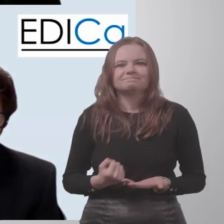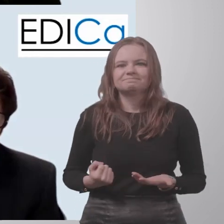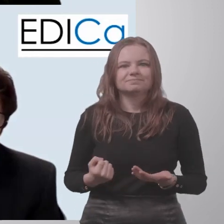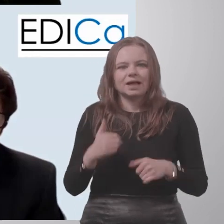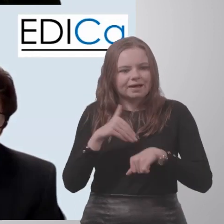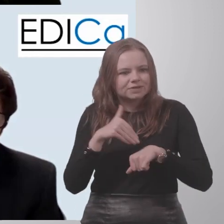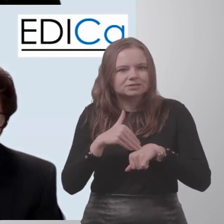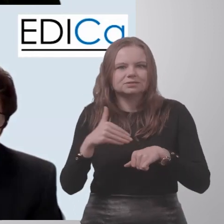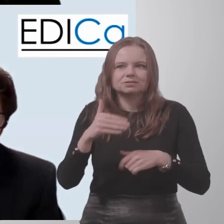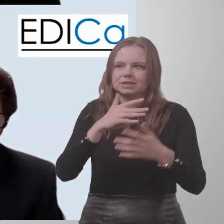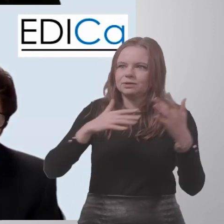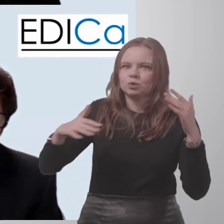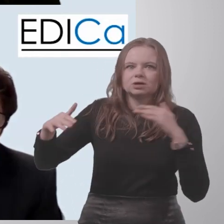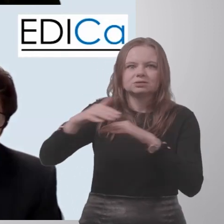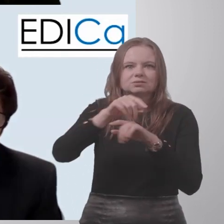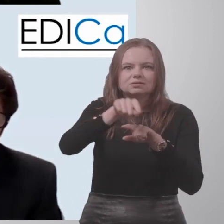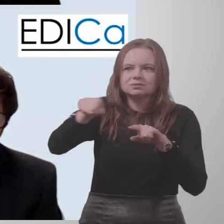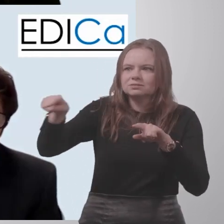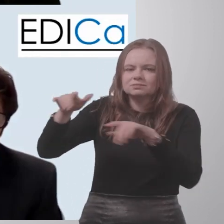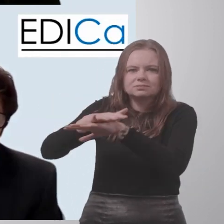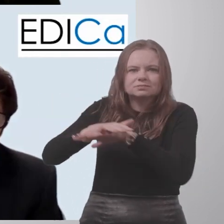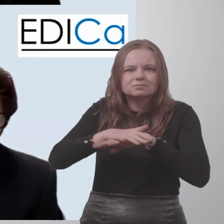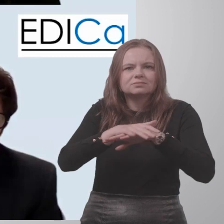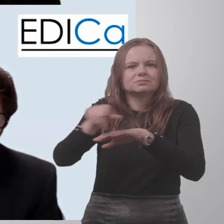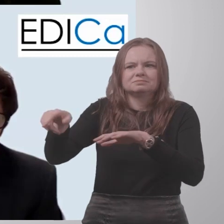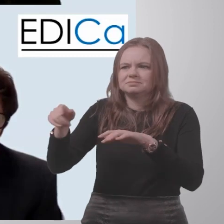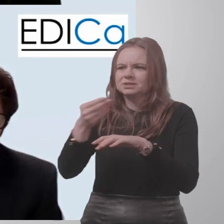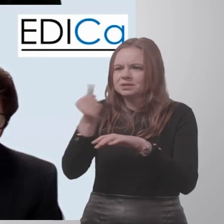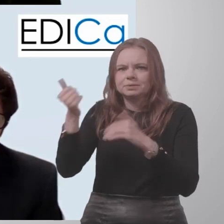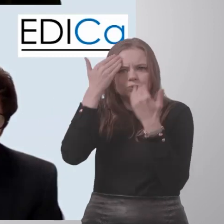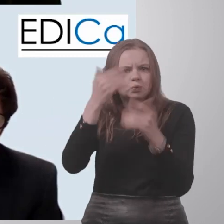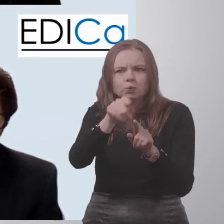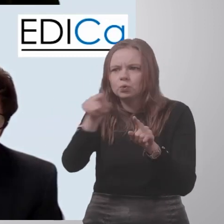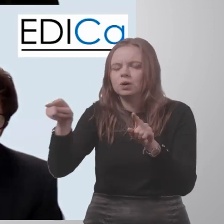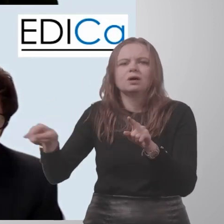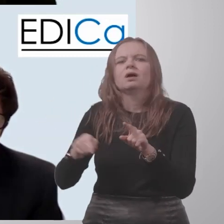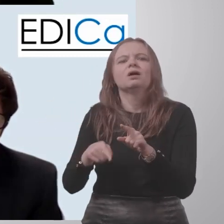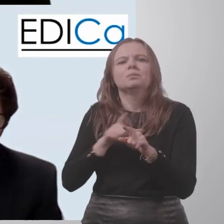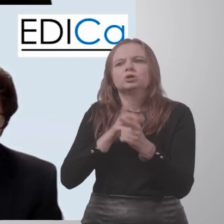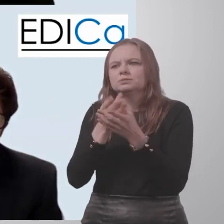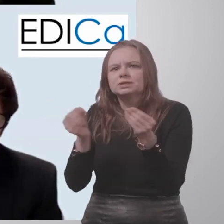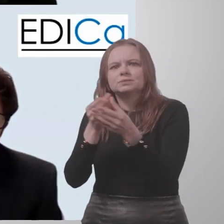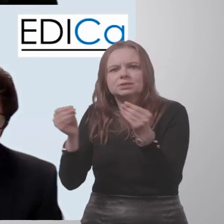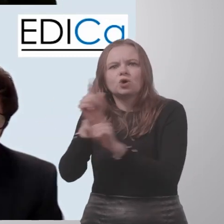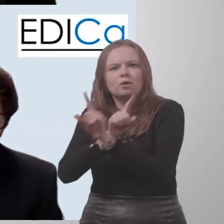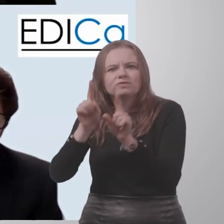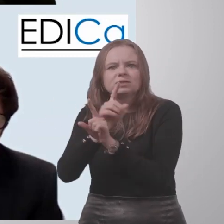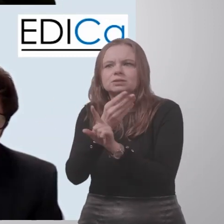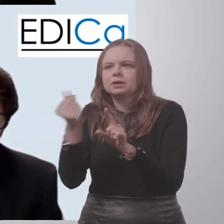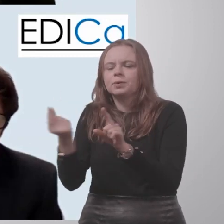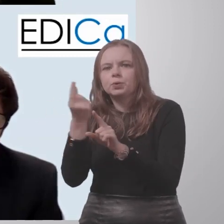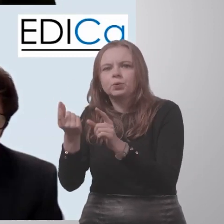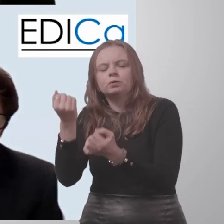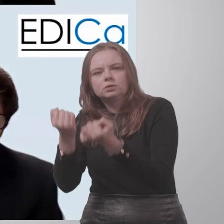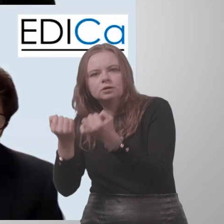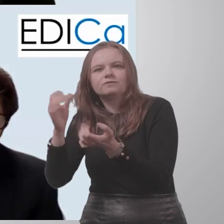network because you don't know the people who edit the key journals or who sit on the panels that adjudicate about jobs or funding opportunities. And that